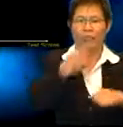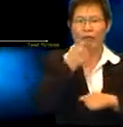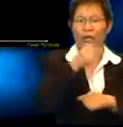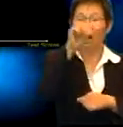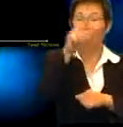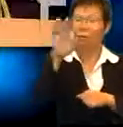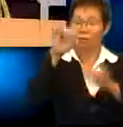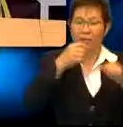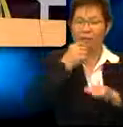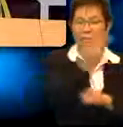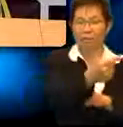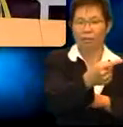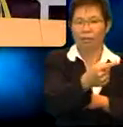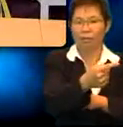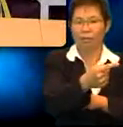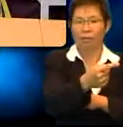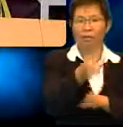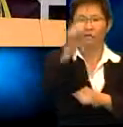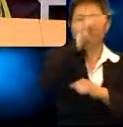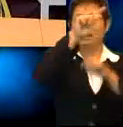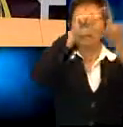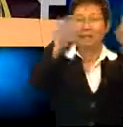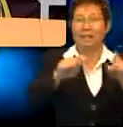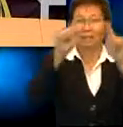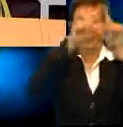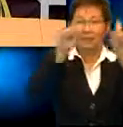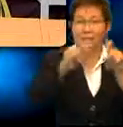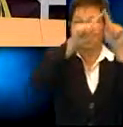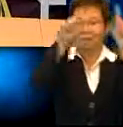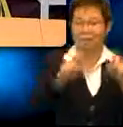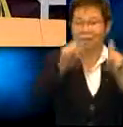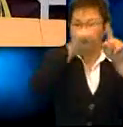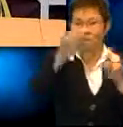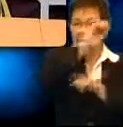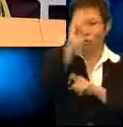Alif, can you tell me the model class of the test scores?